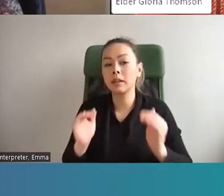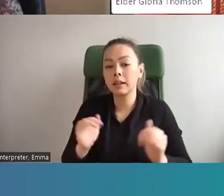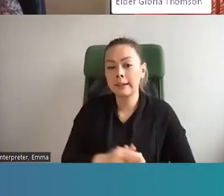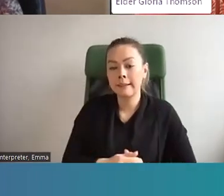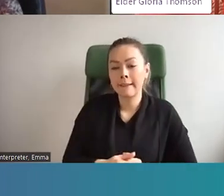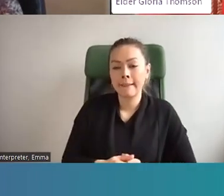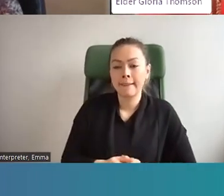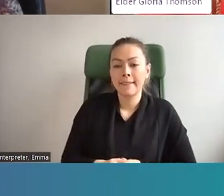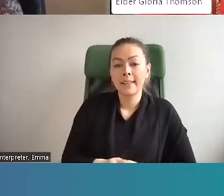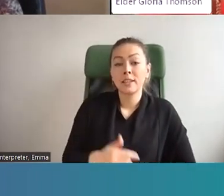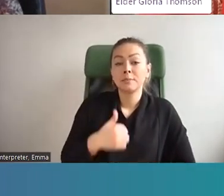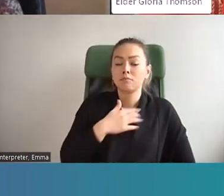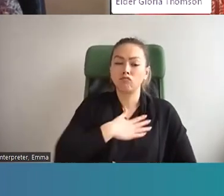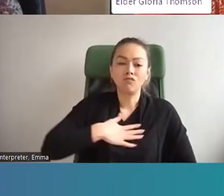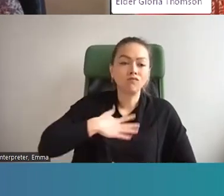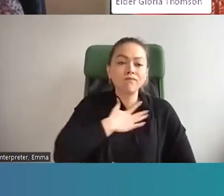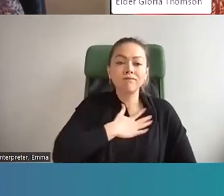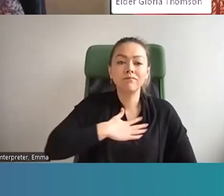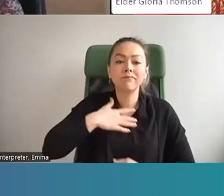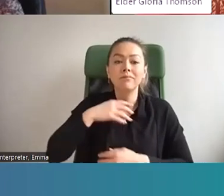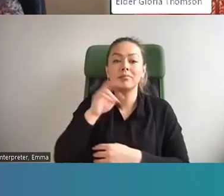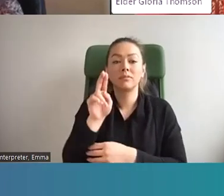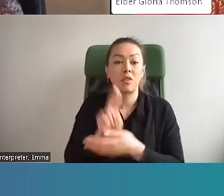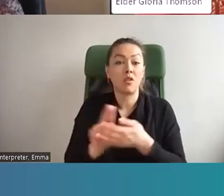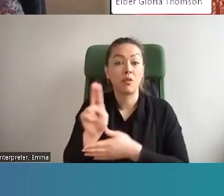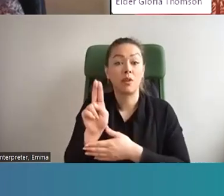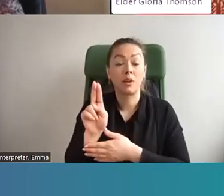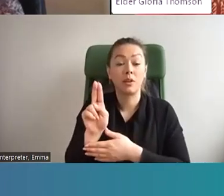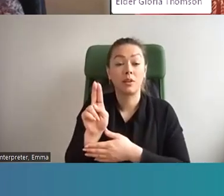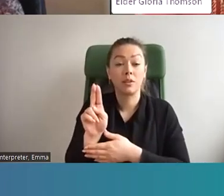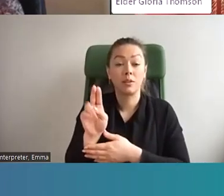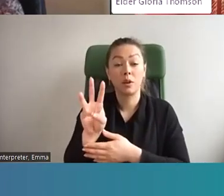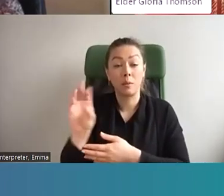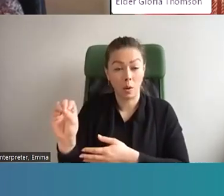at UWO with the Office of Indigenous Initiatives.